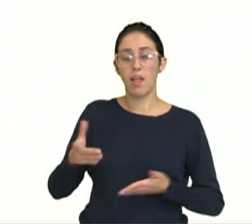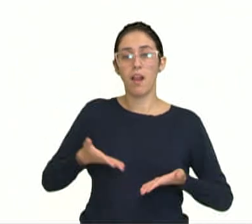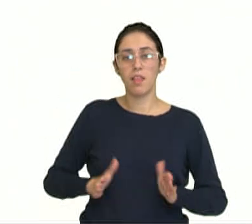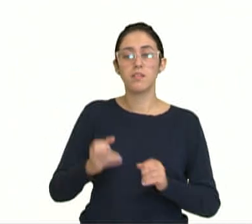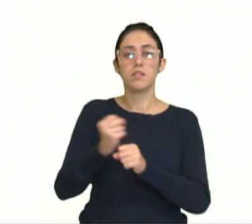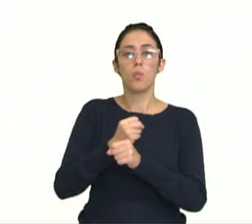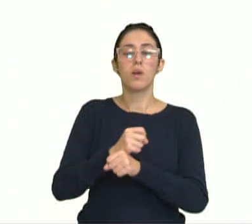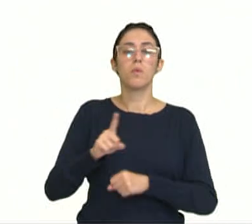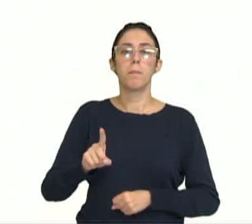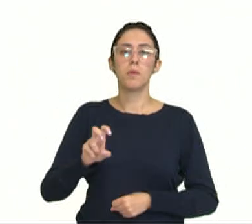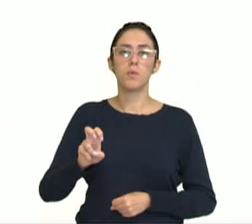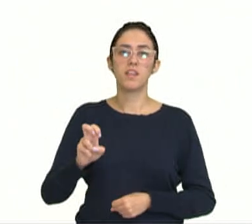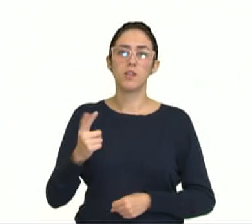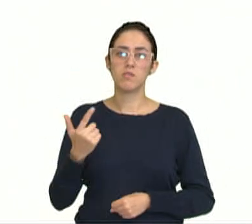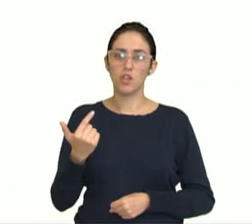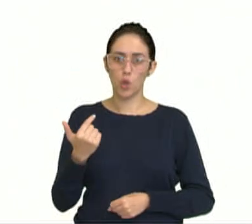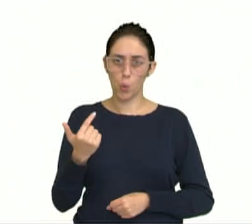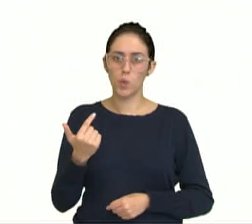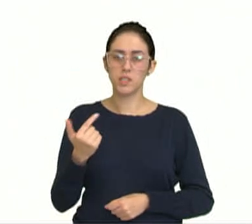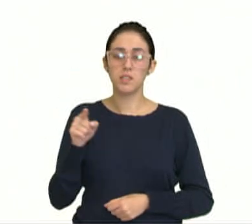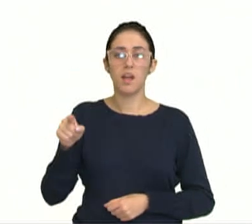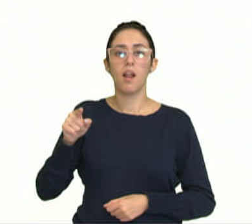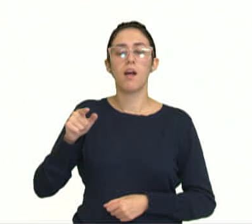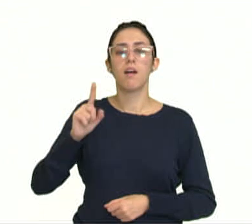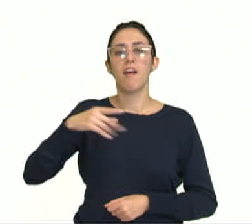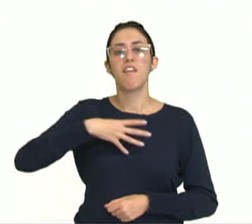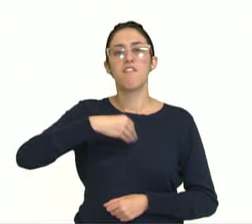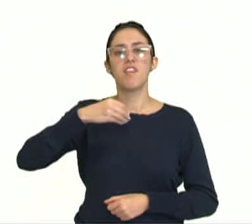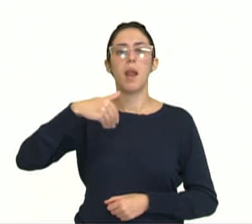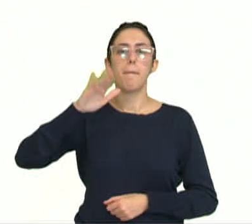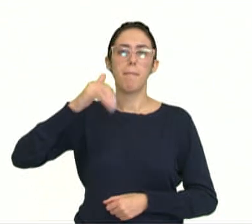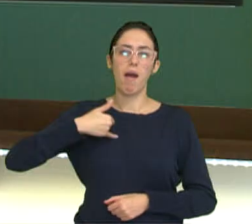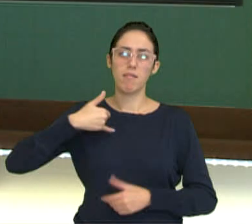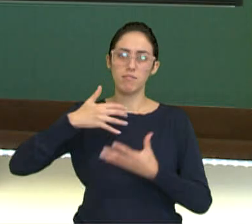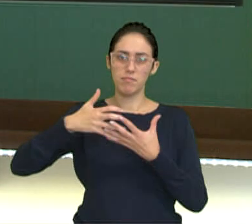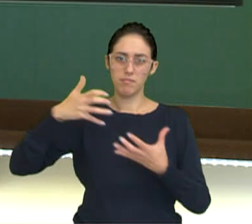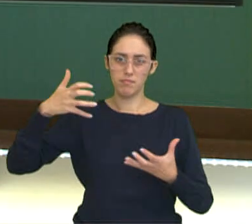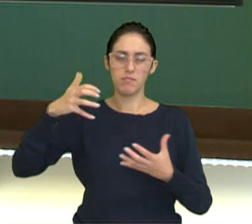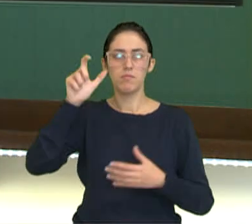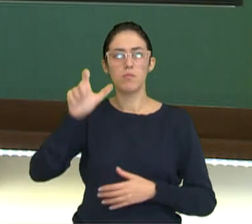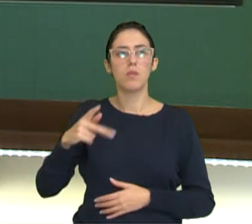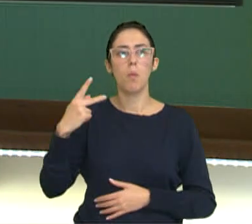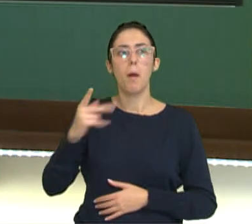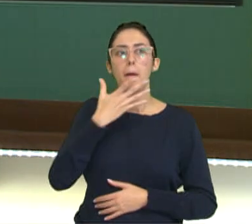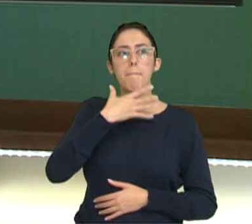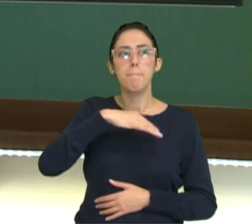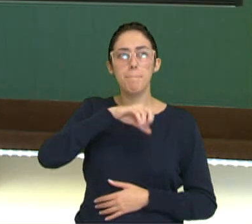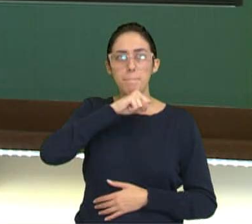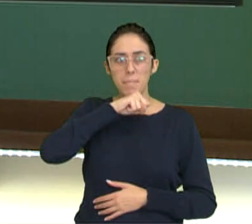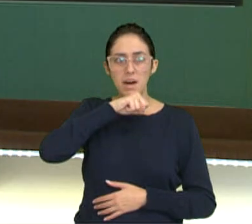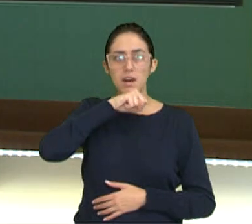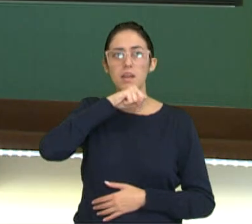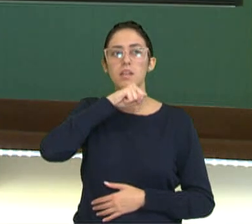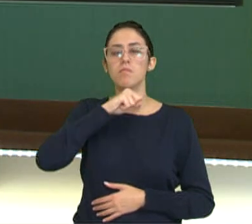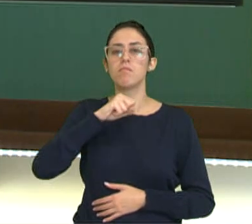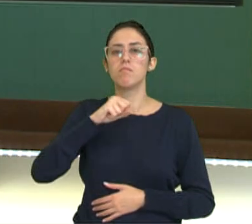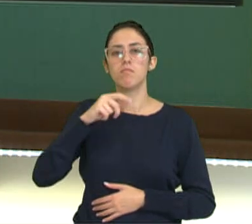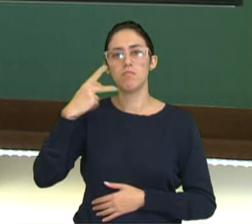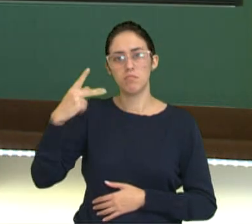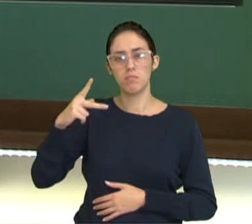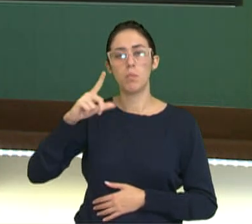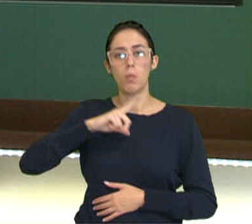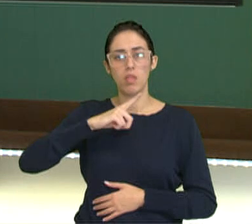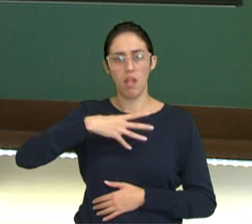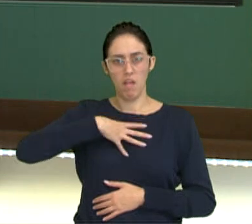1512 e ela era a filha mais velha do Sir Thomas Parr of Kendal, tá? E na verdade ela tinha